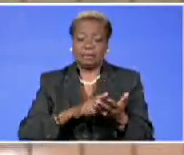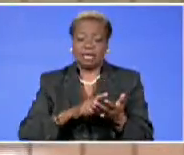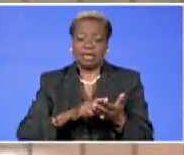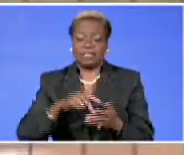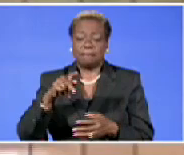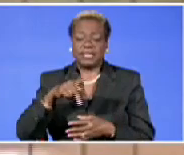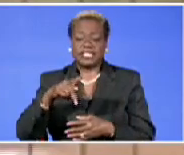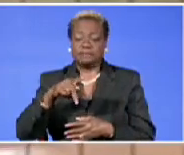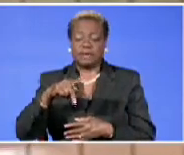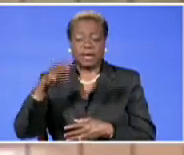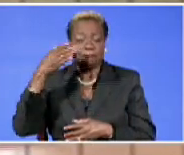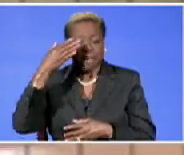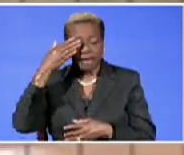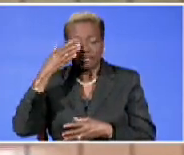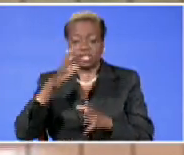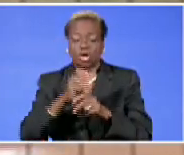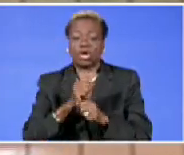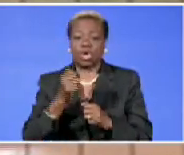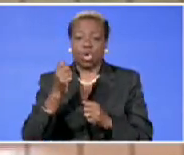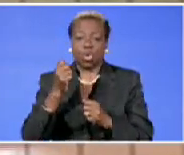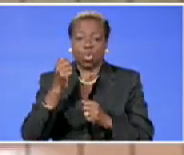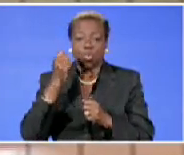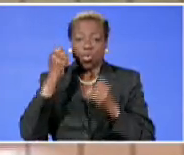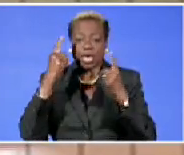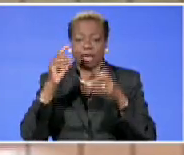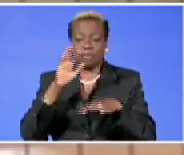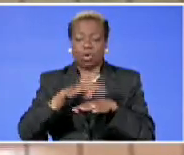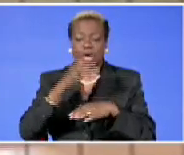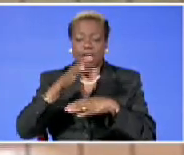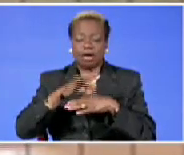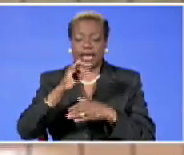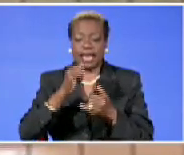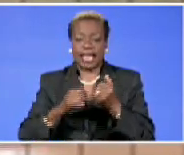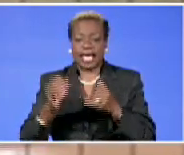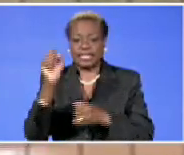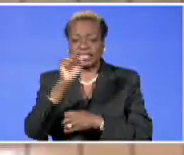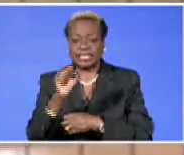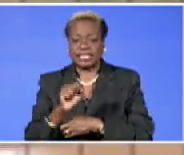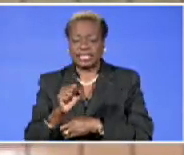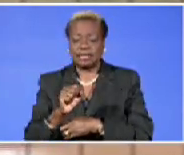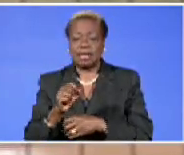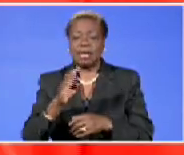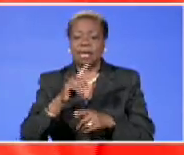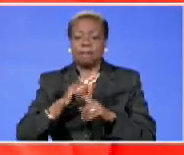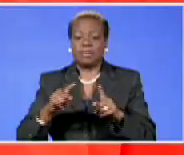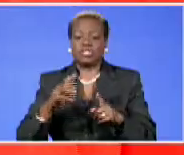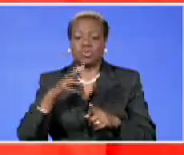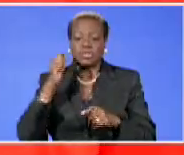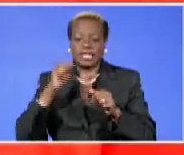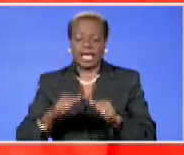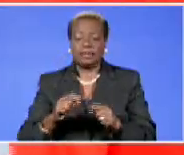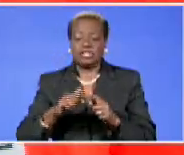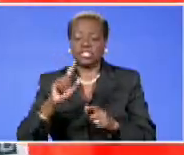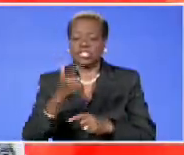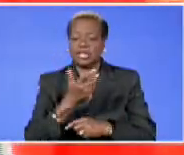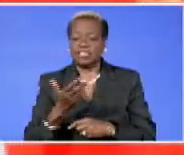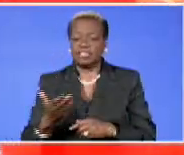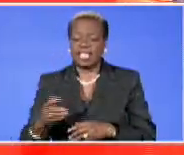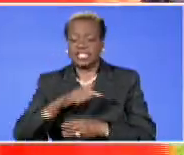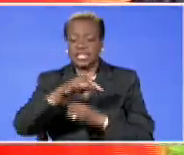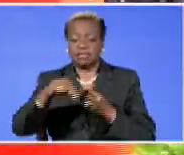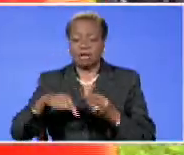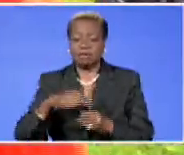organization. He got a real wake-up call early last season, but he was able to turn things around. The first two games, it was kind of